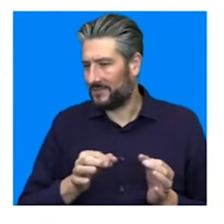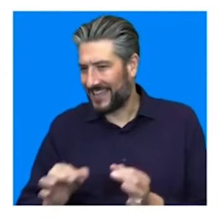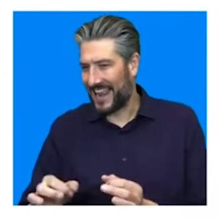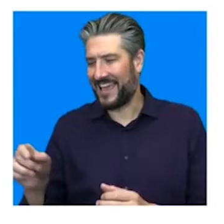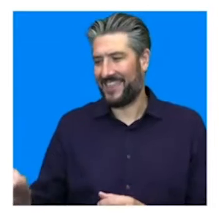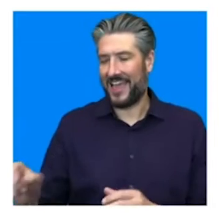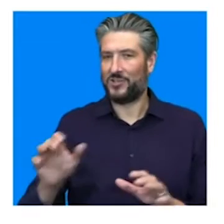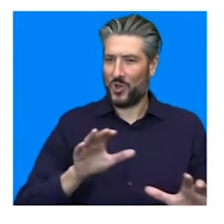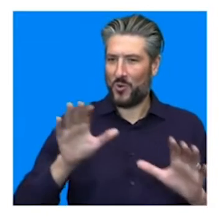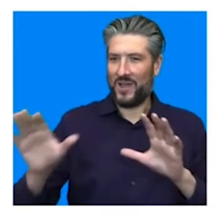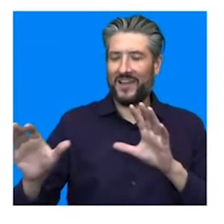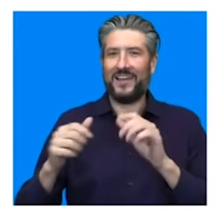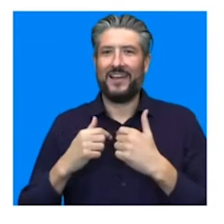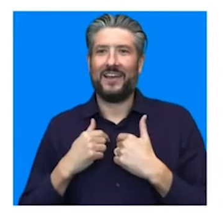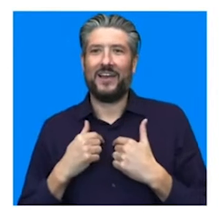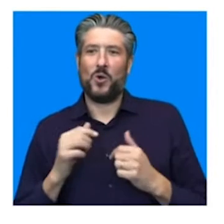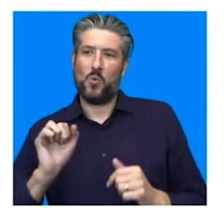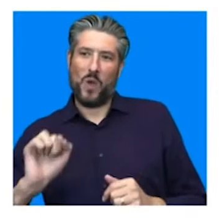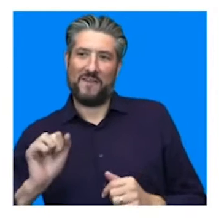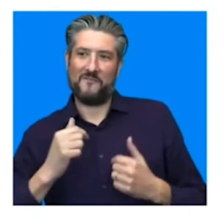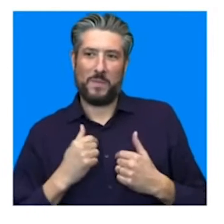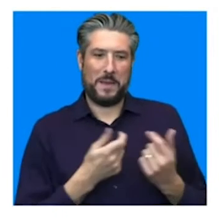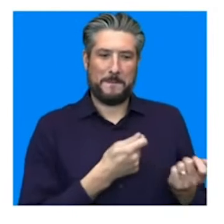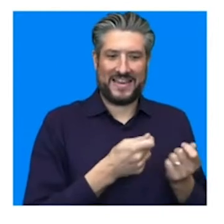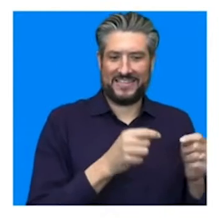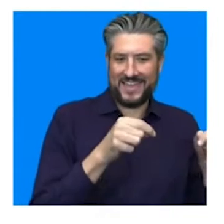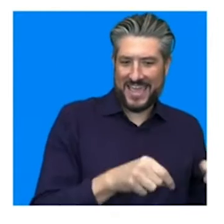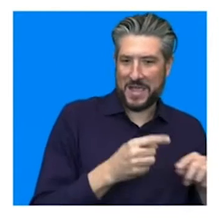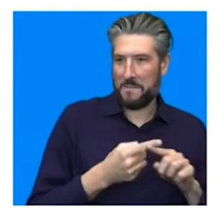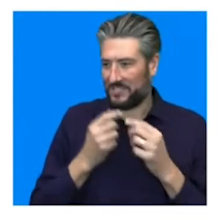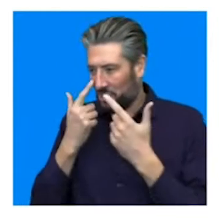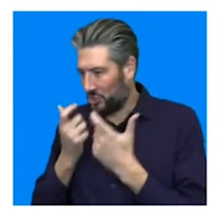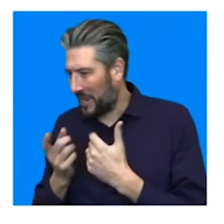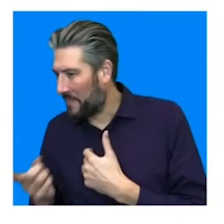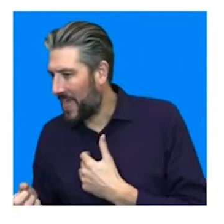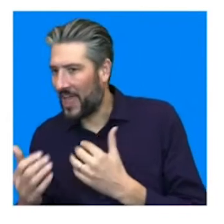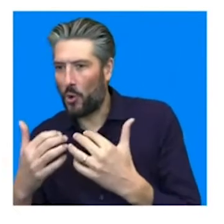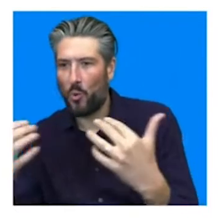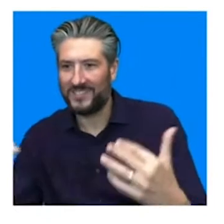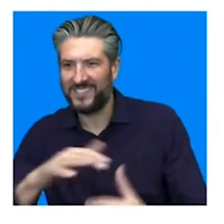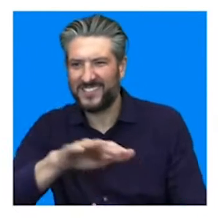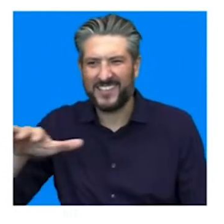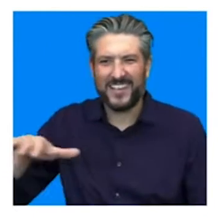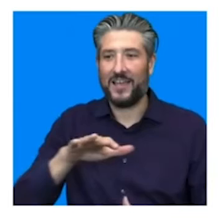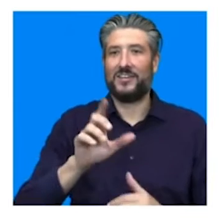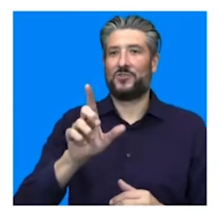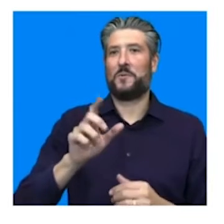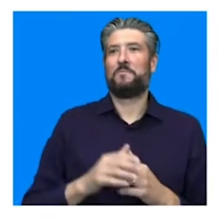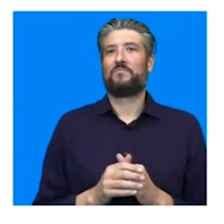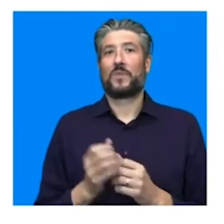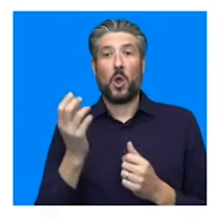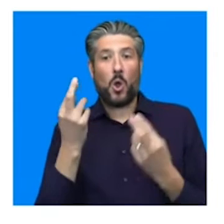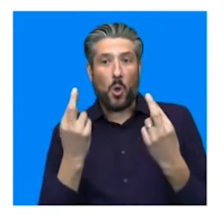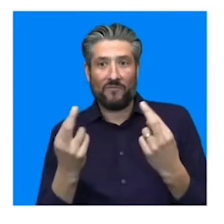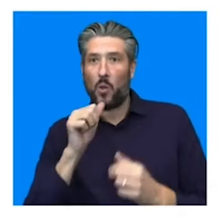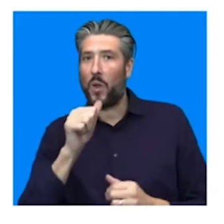a schizophrenic puff of smoke, but I'm giving it a go anyway. So hopefully at some stage you will be able to see this